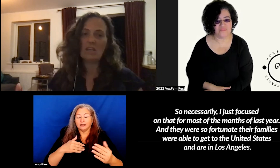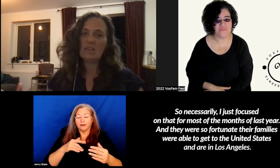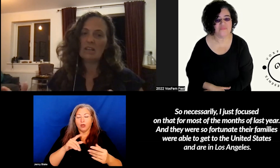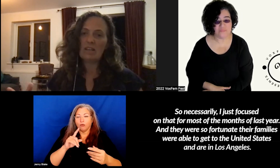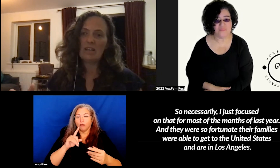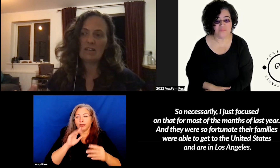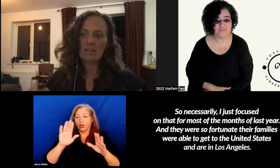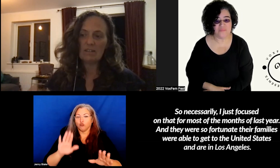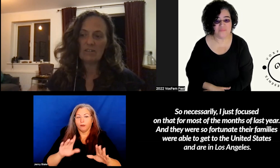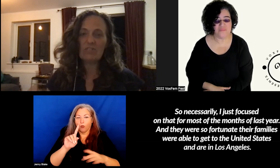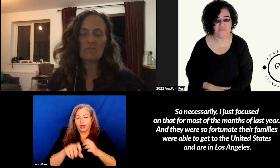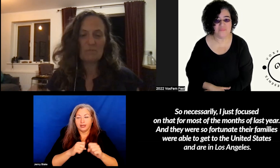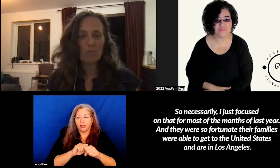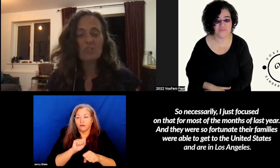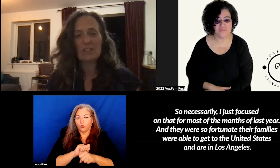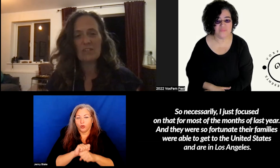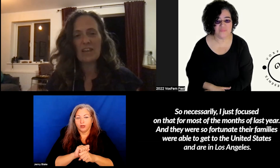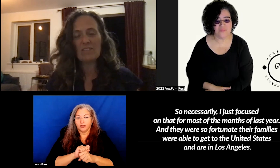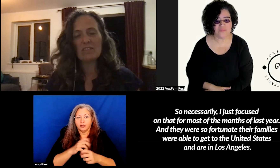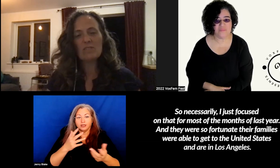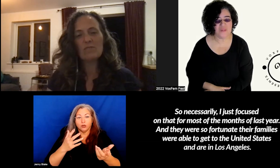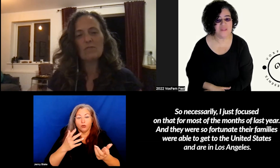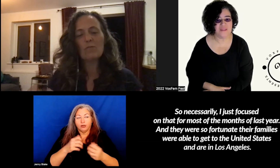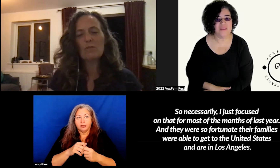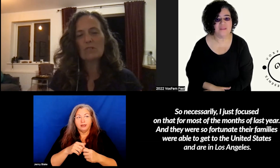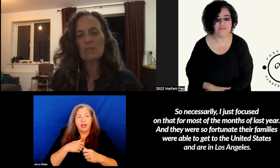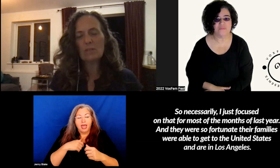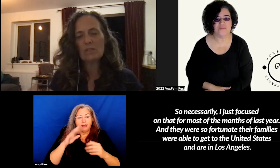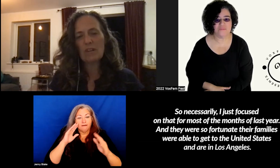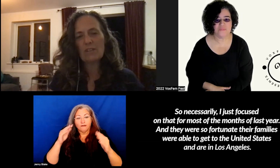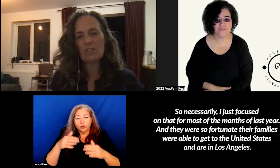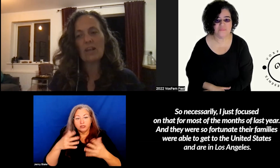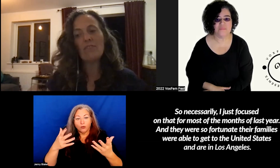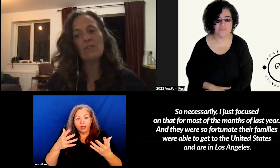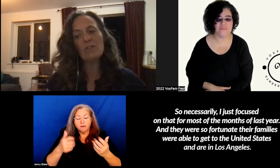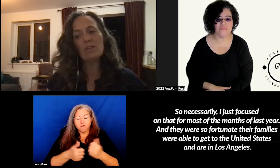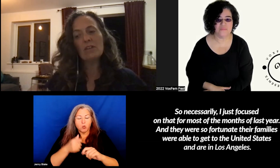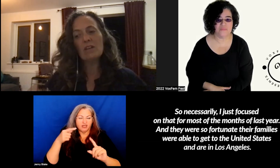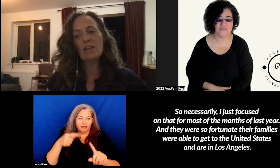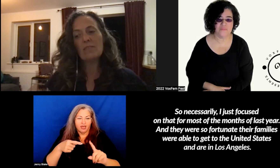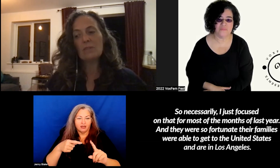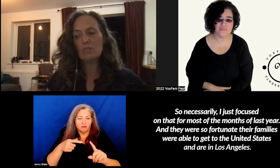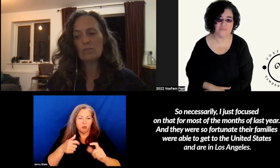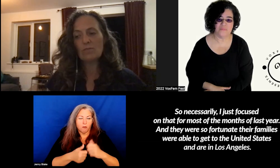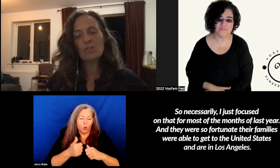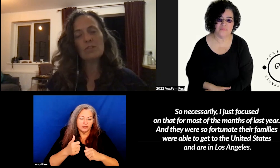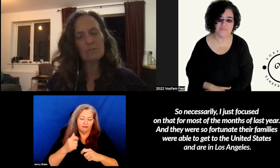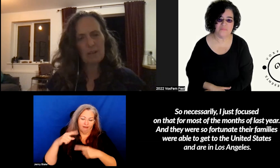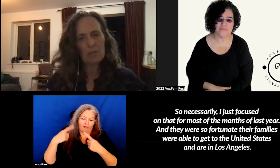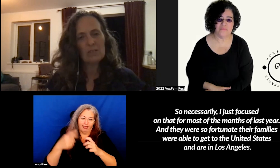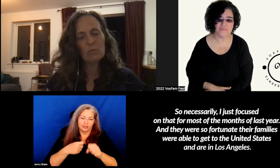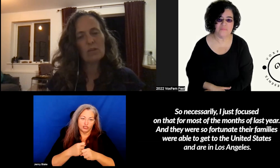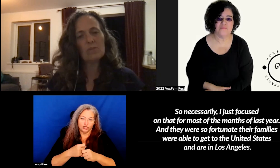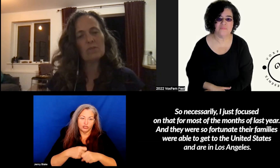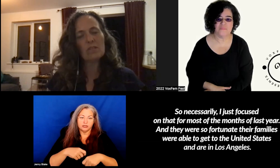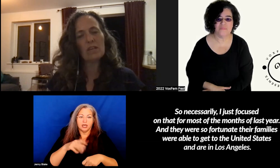necessarily, I just focused on that for most of the months of last year. And they were so fortunate their